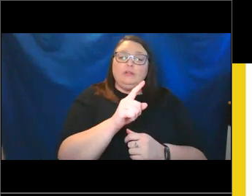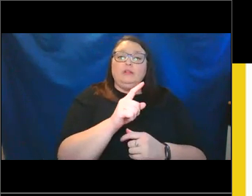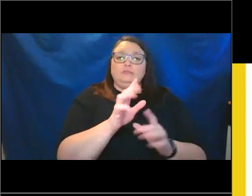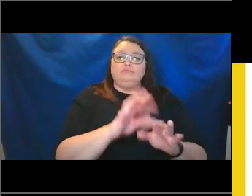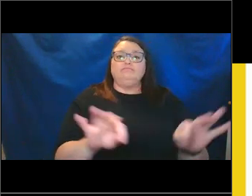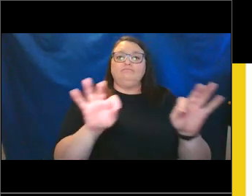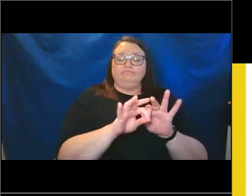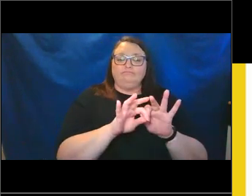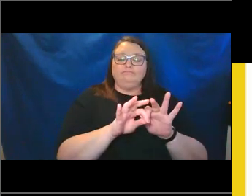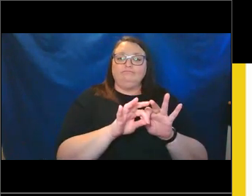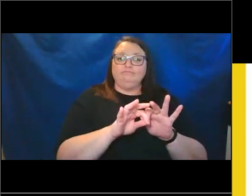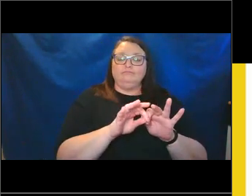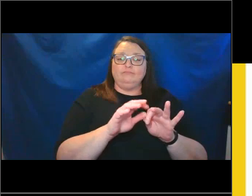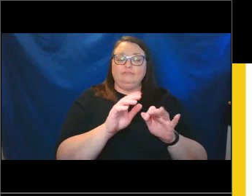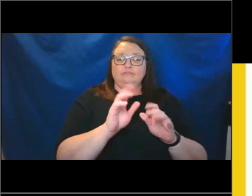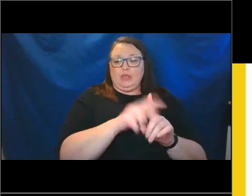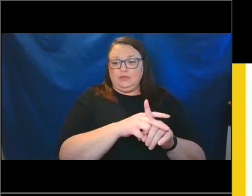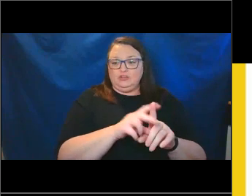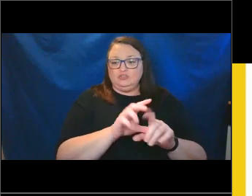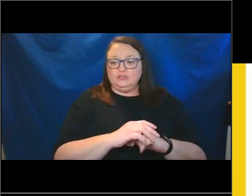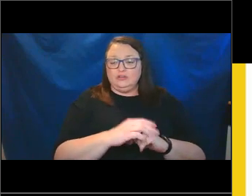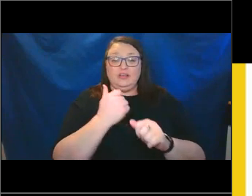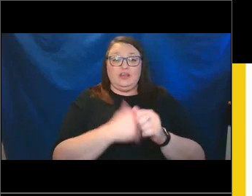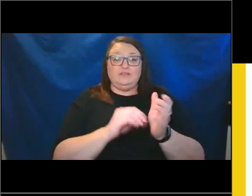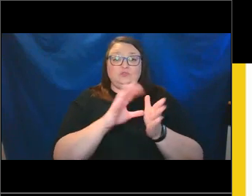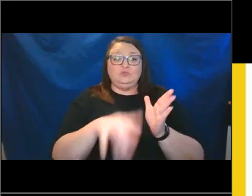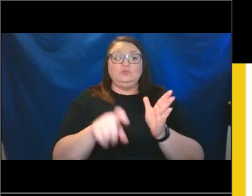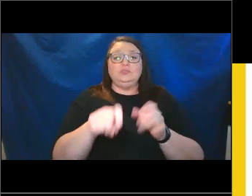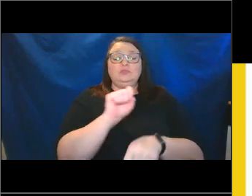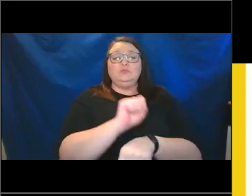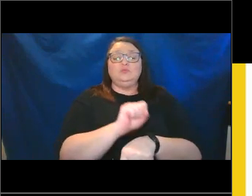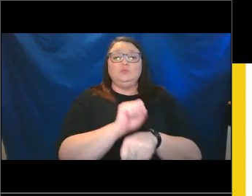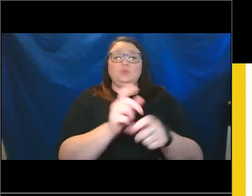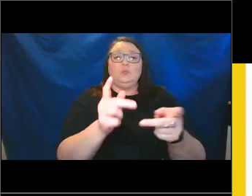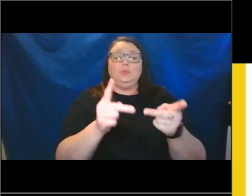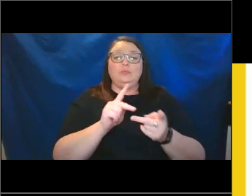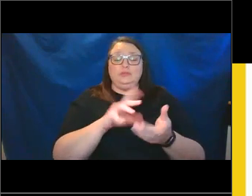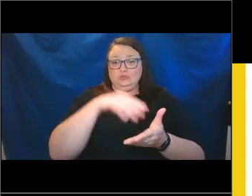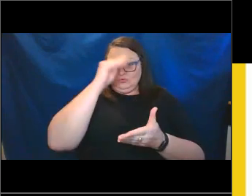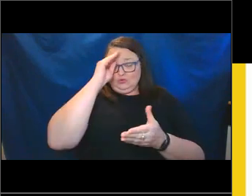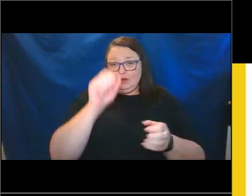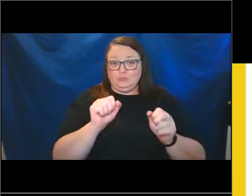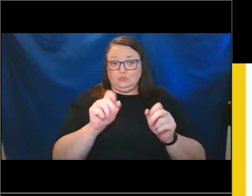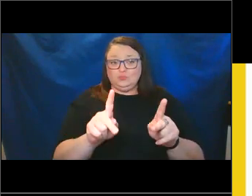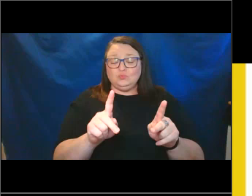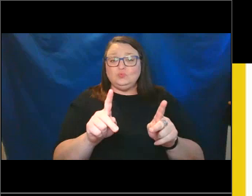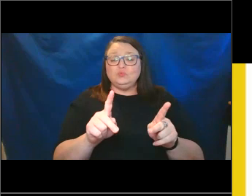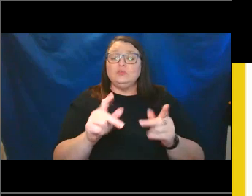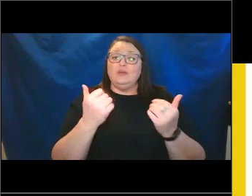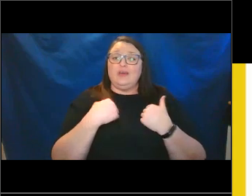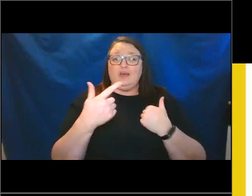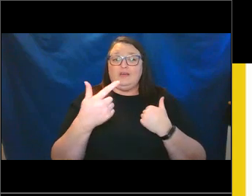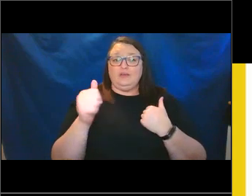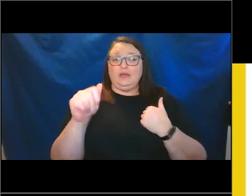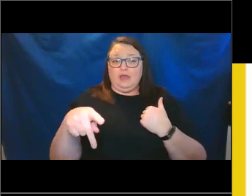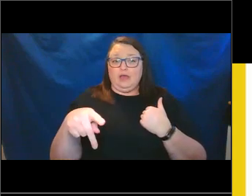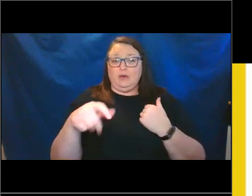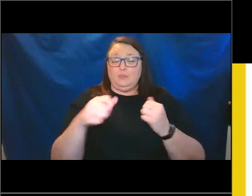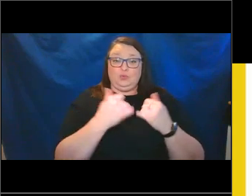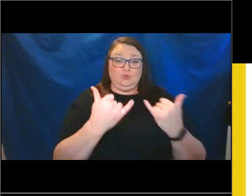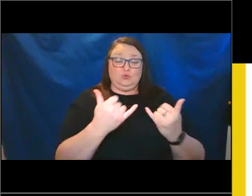authentic application. Every student needs work-based learning opportunities, and there is definitely a gap in the current